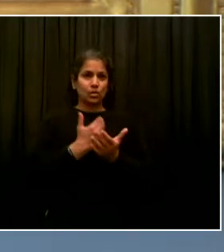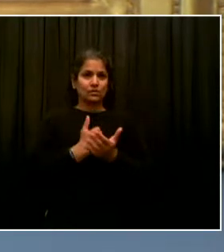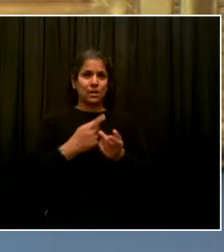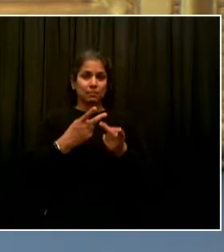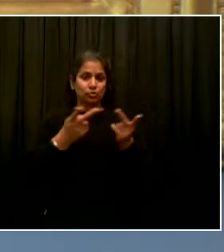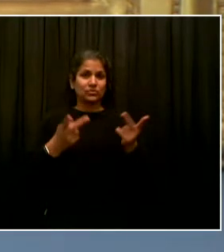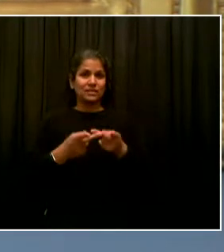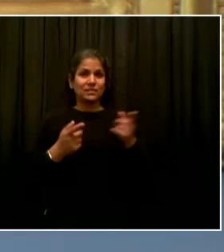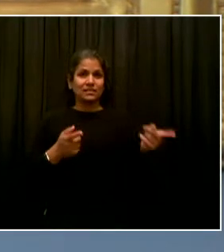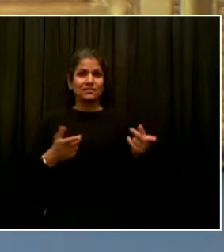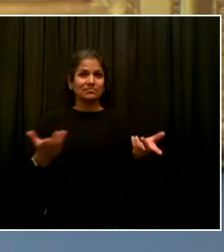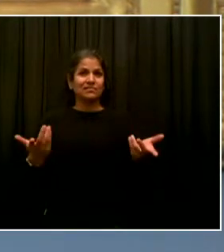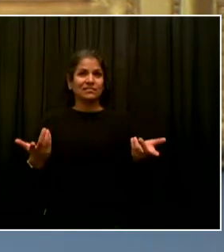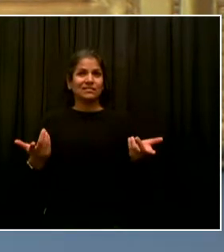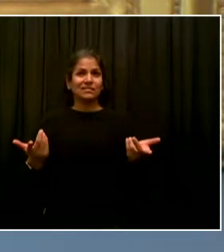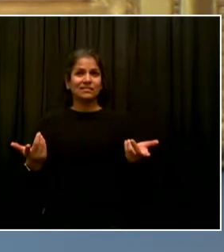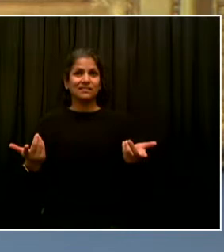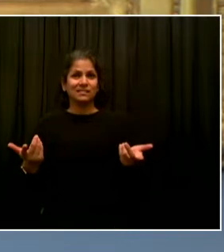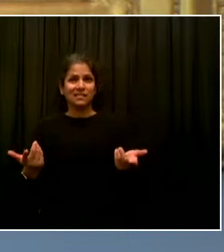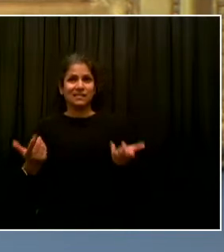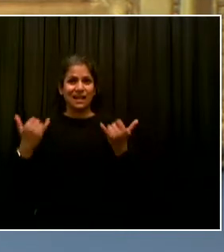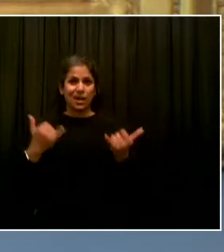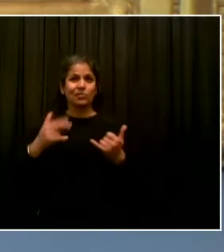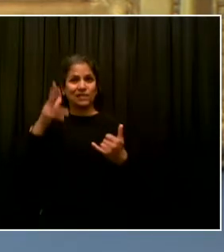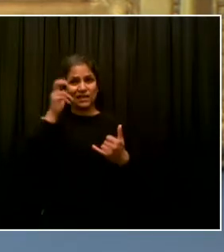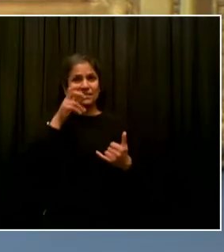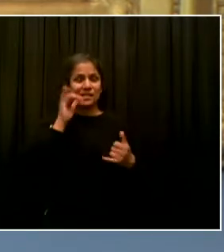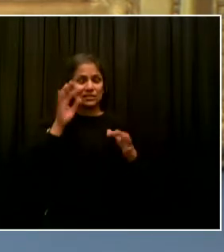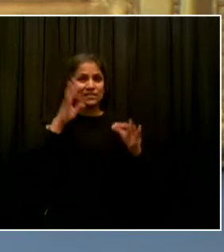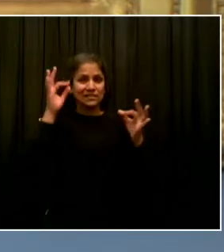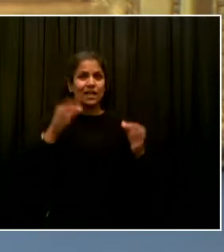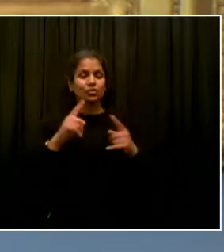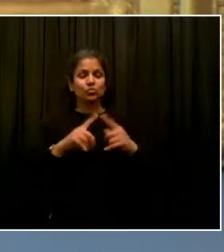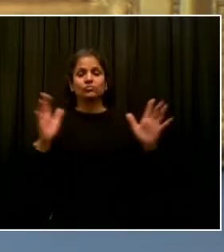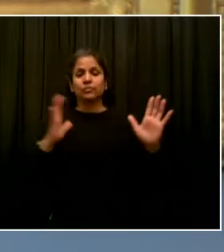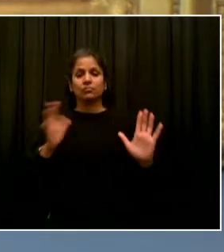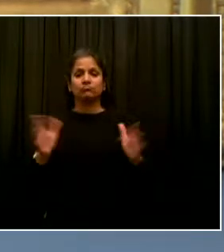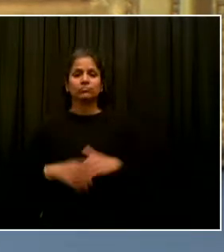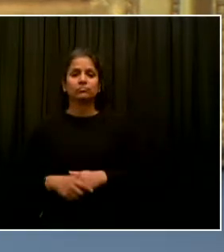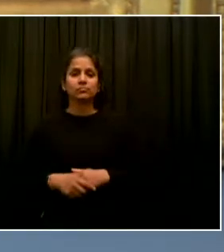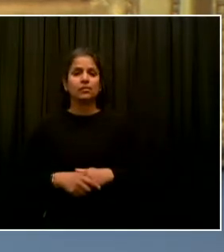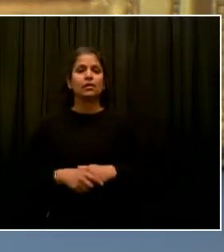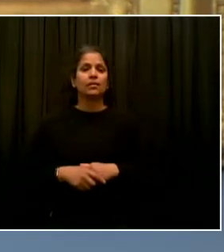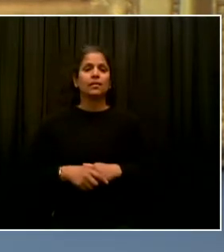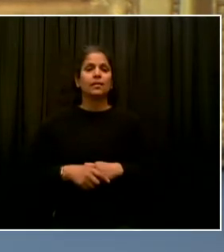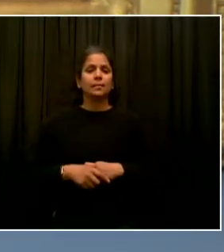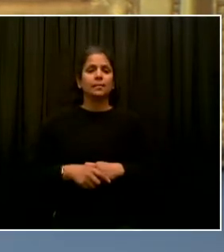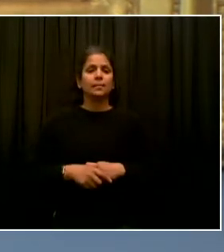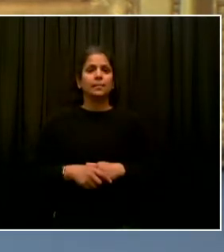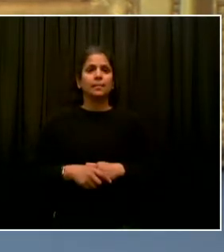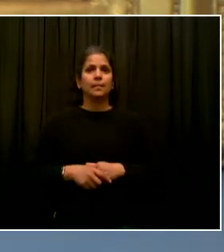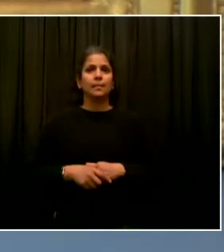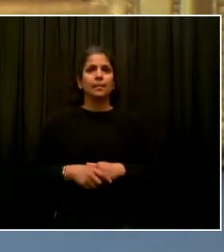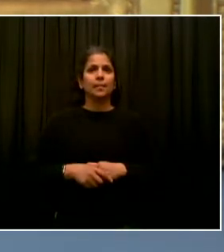listen to them as we make the determination. Our next question will go to Jillian from New York One.